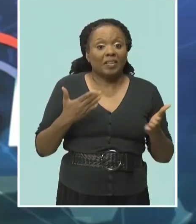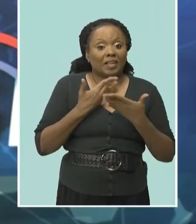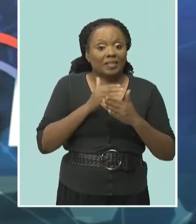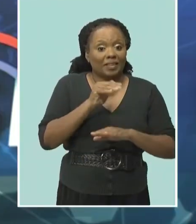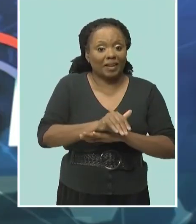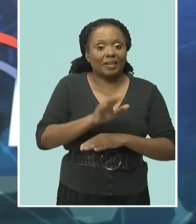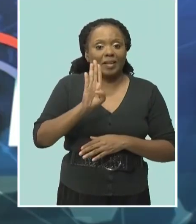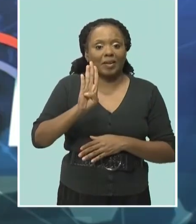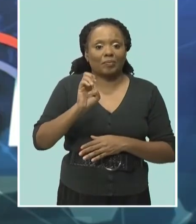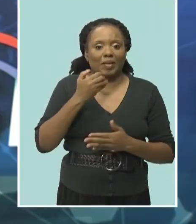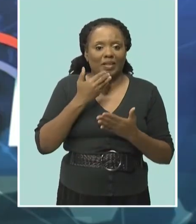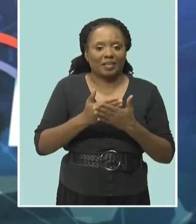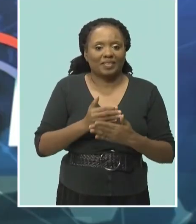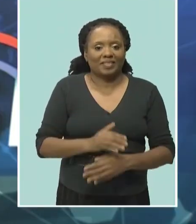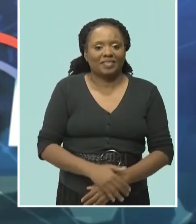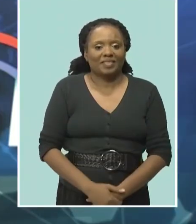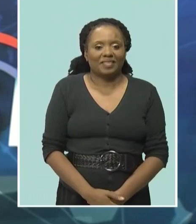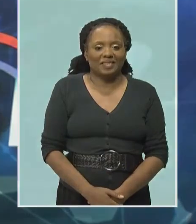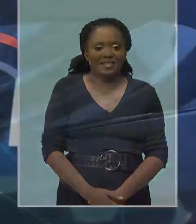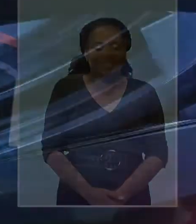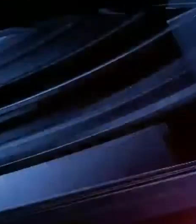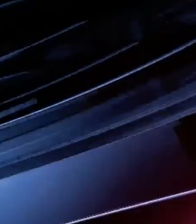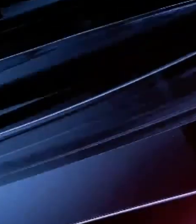Good night and be good.